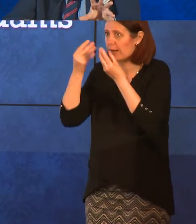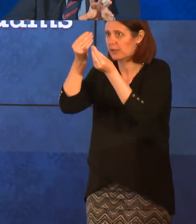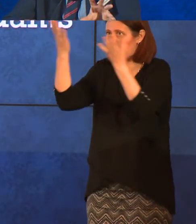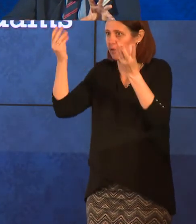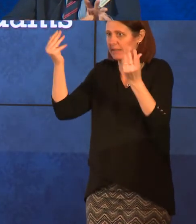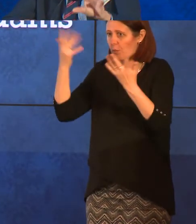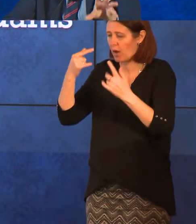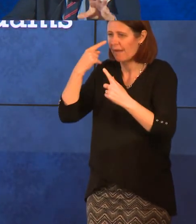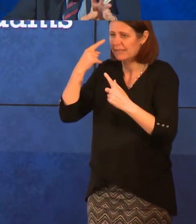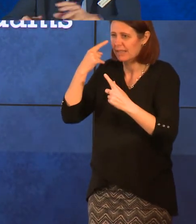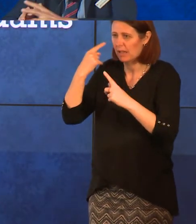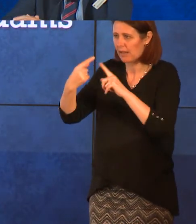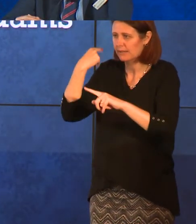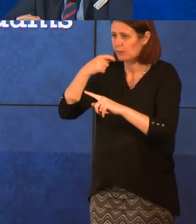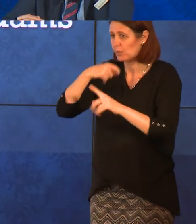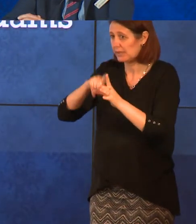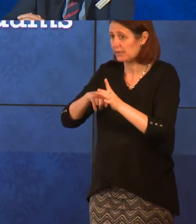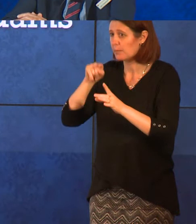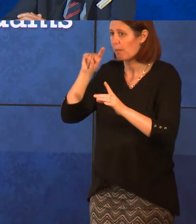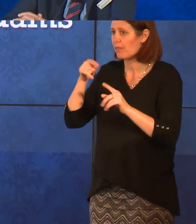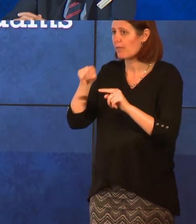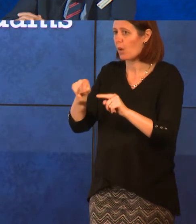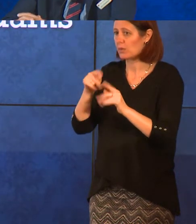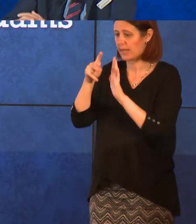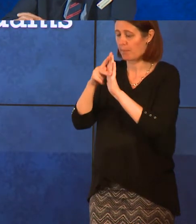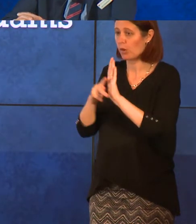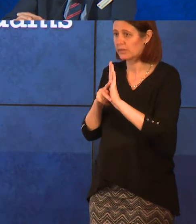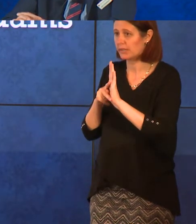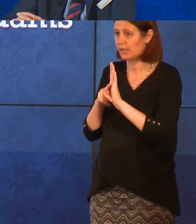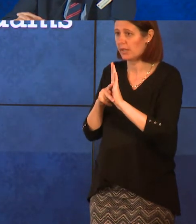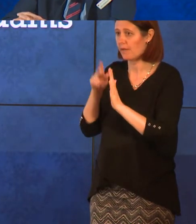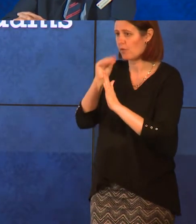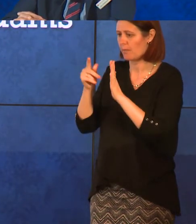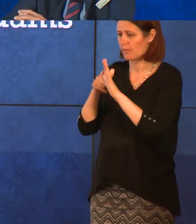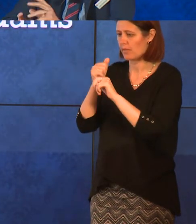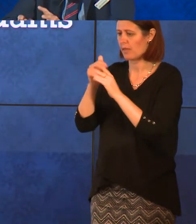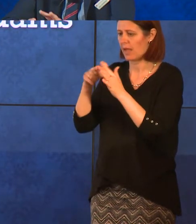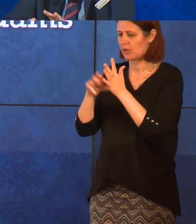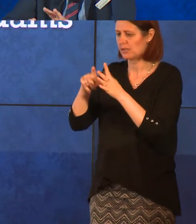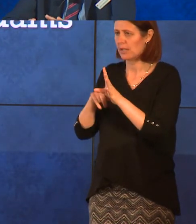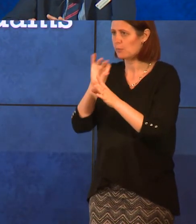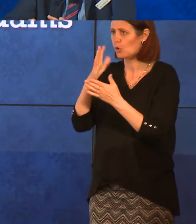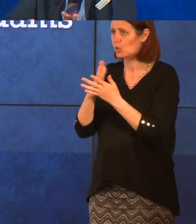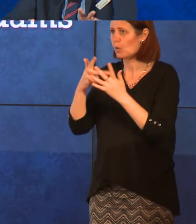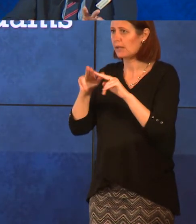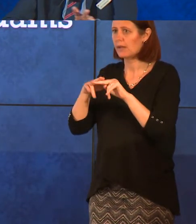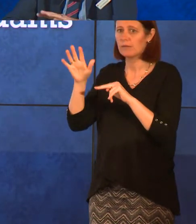the last couple of years, but that was a policy of the agency. I'm looking around if anyone knows whether that is